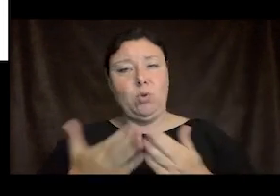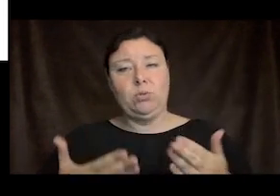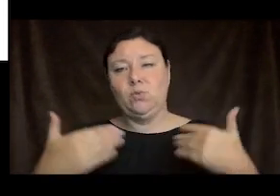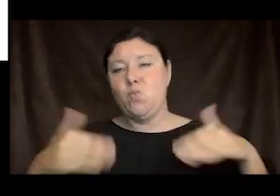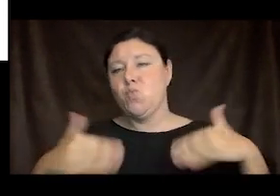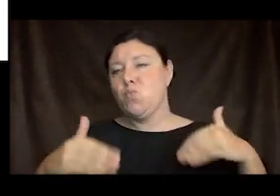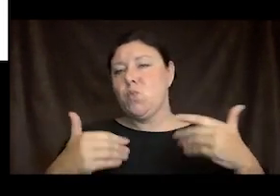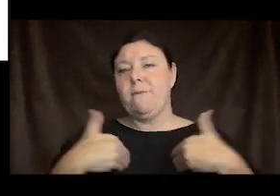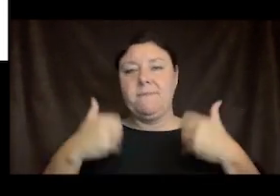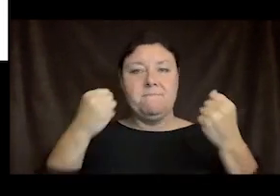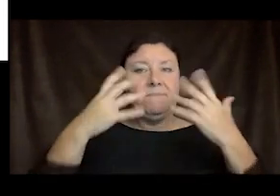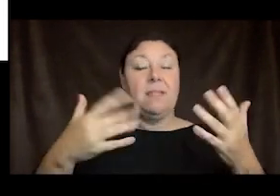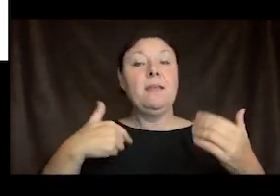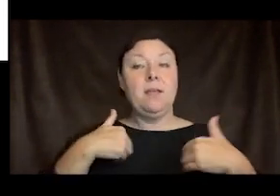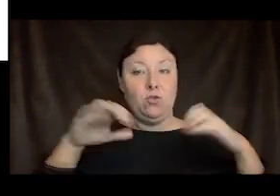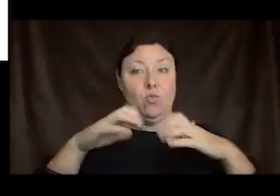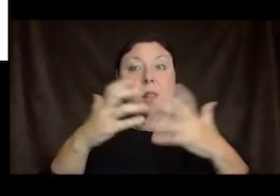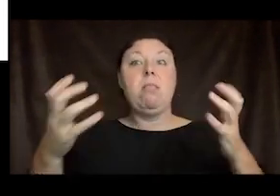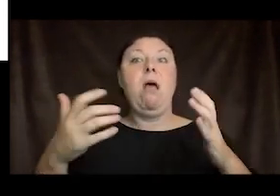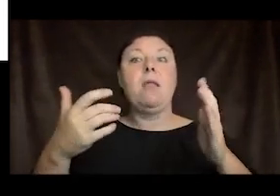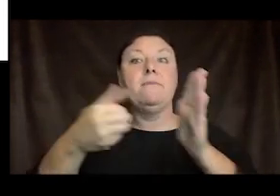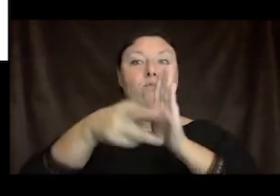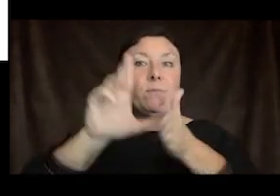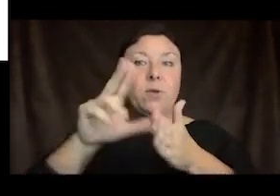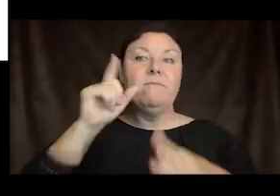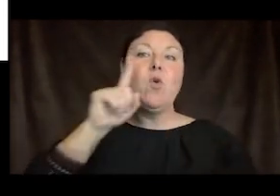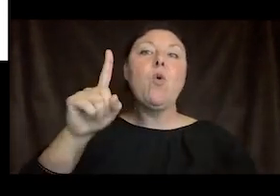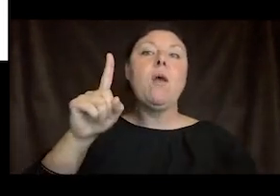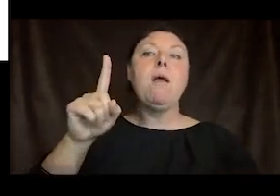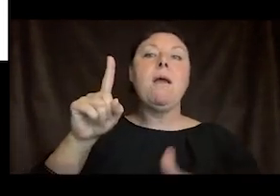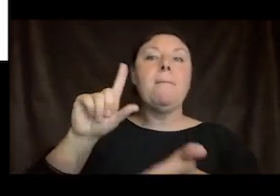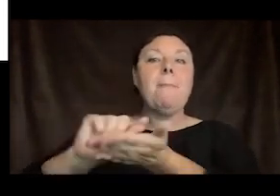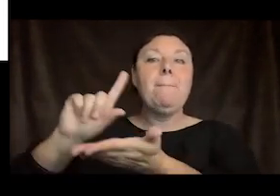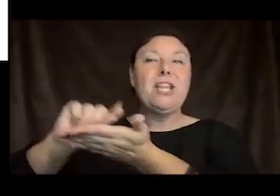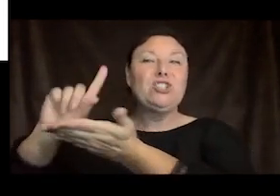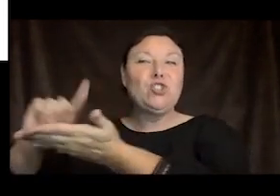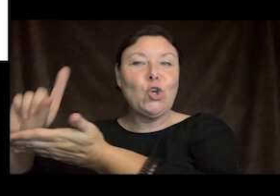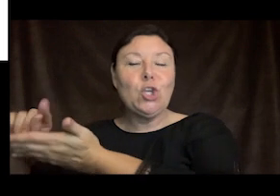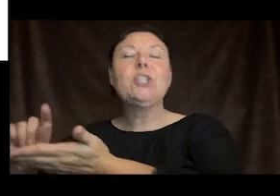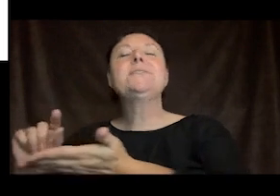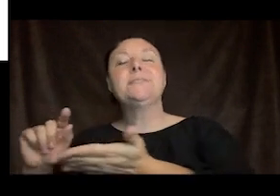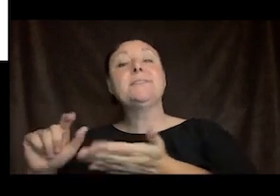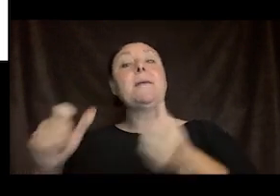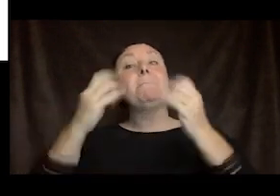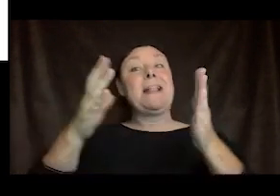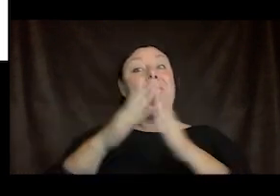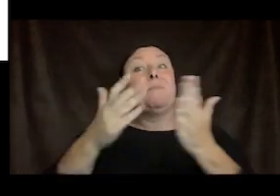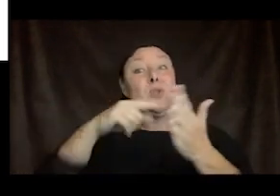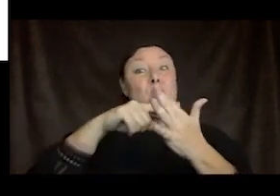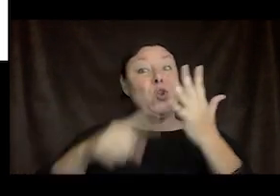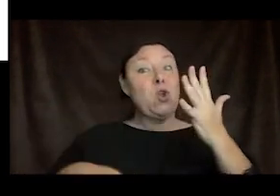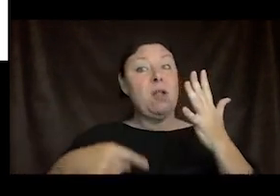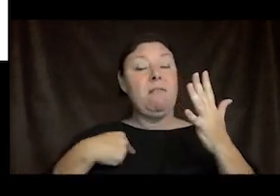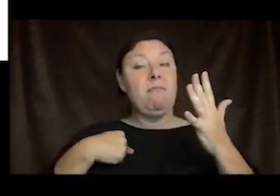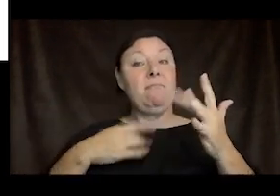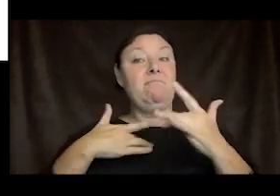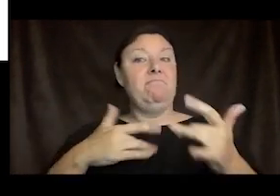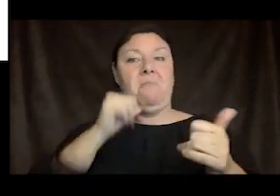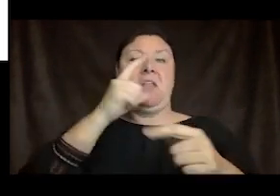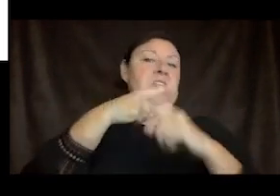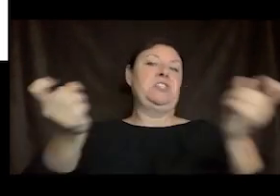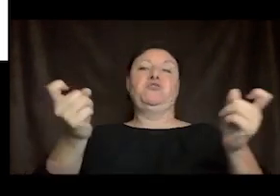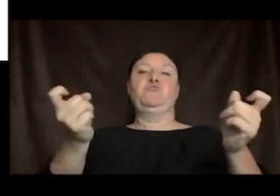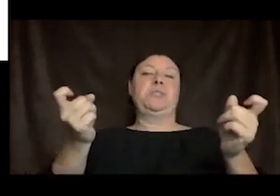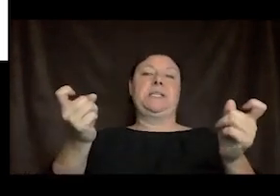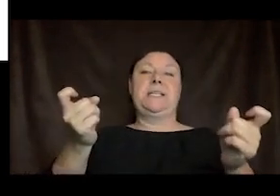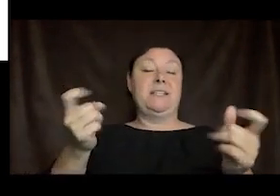lots of reviews for publishers, and I can tell you that many of the books, rarely do I disagree with what it